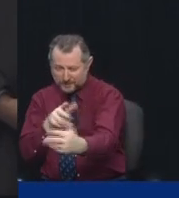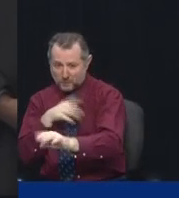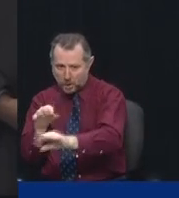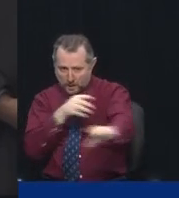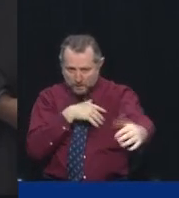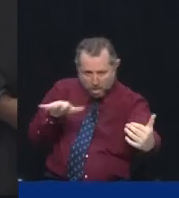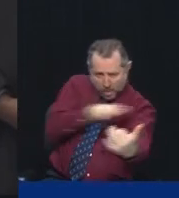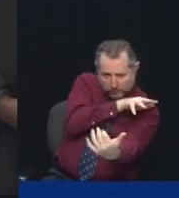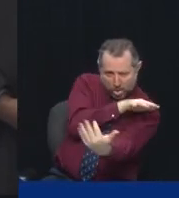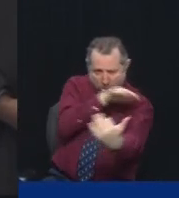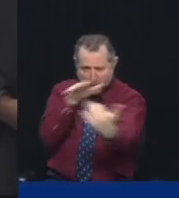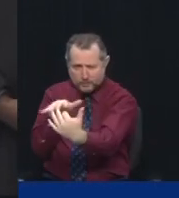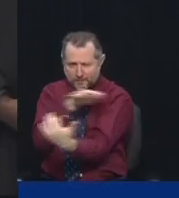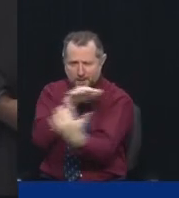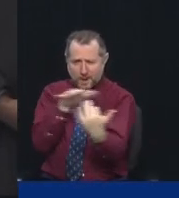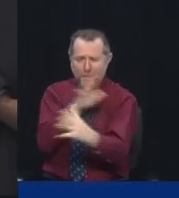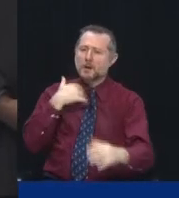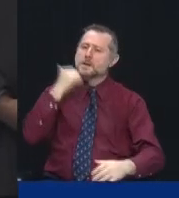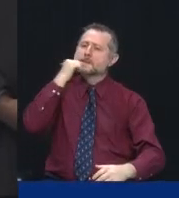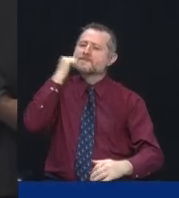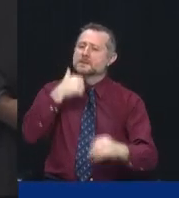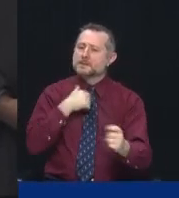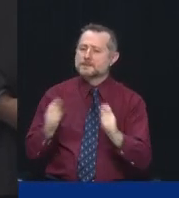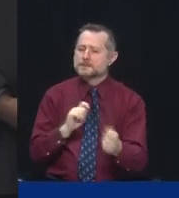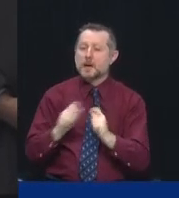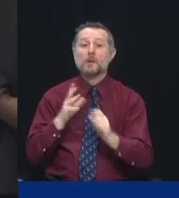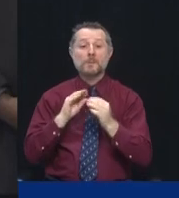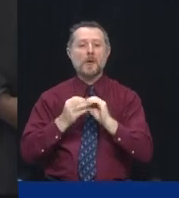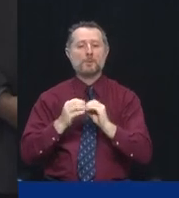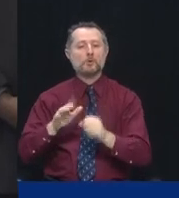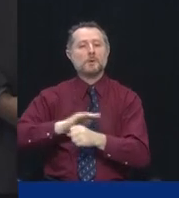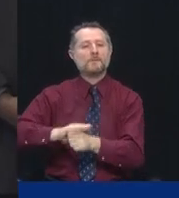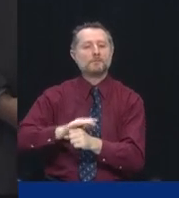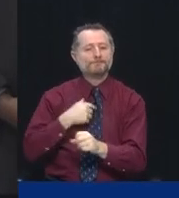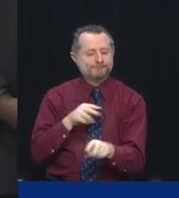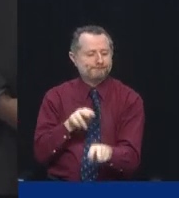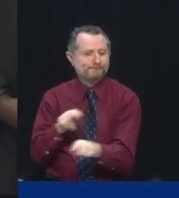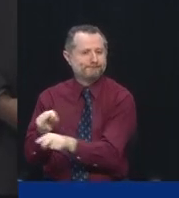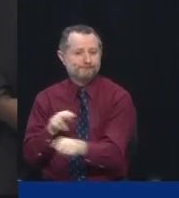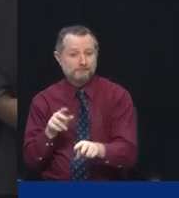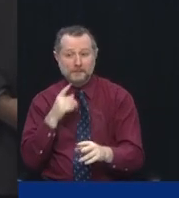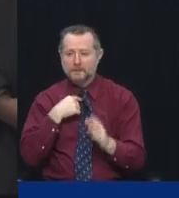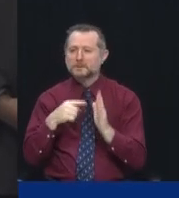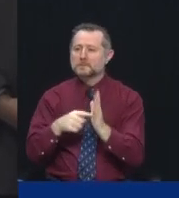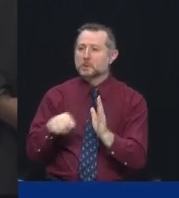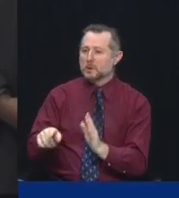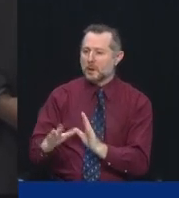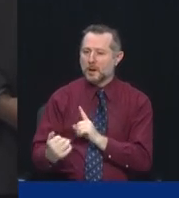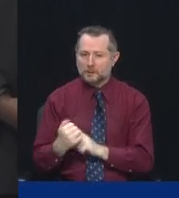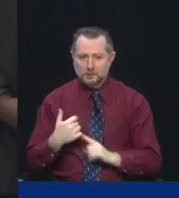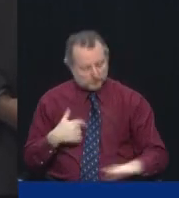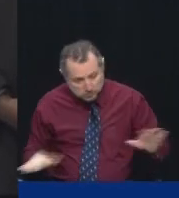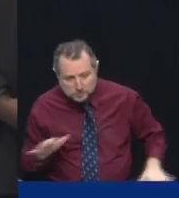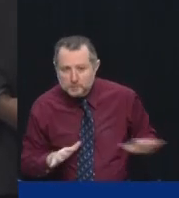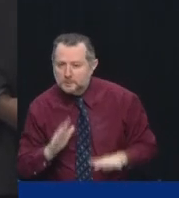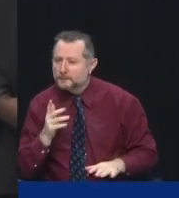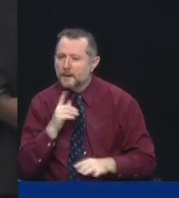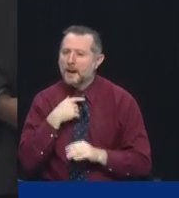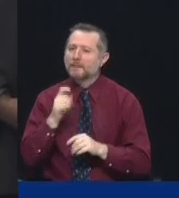a daily basis to see what it's up to. And it has tricks for us, and it has changed